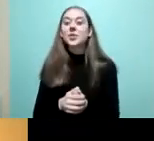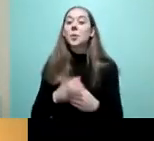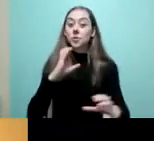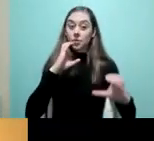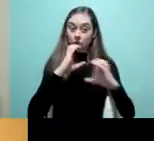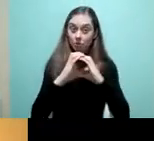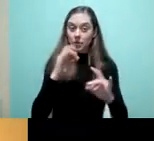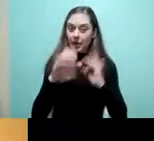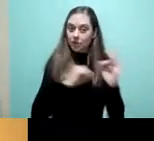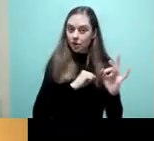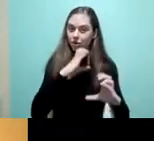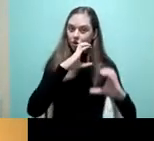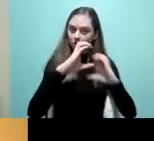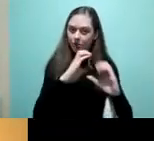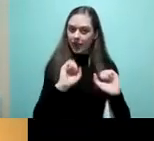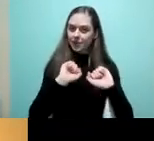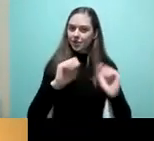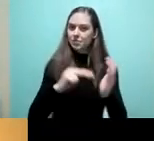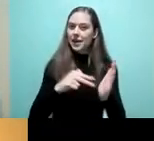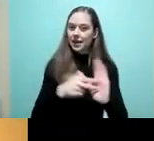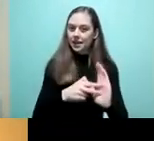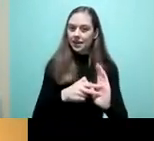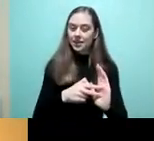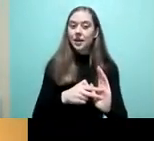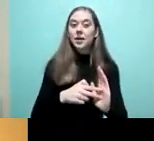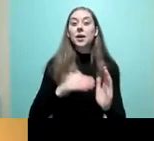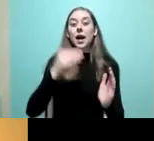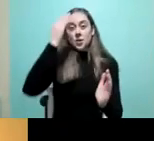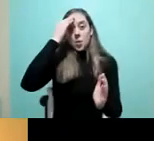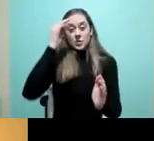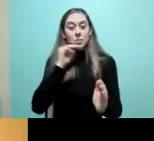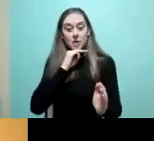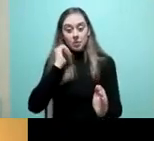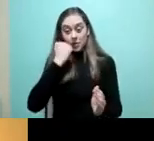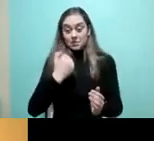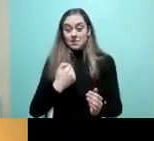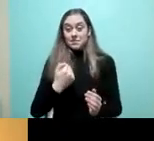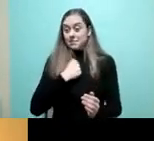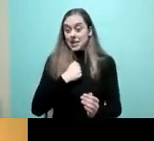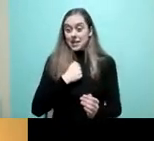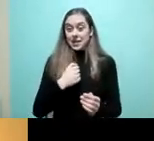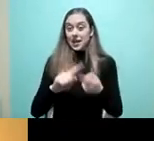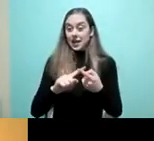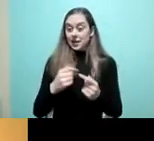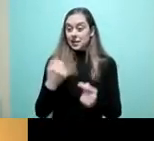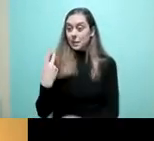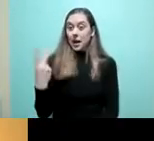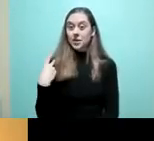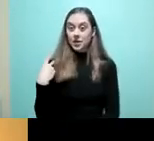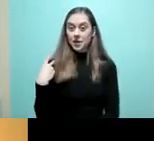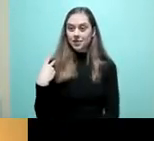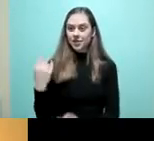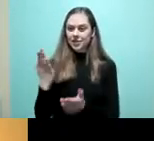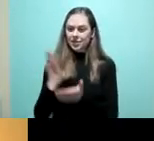plan. And I know this is important because sometimes we've often clashed, me and Laura here in the house. I might not communicate my plan with Laura,